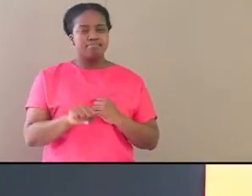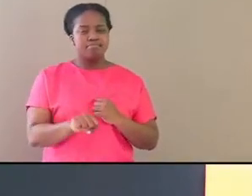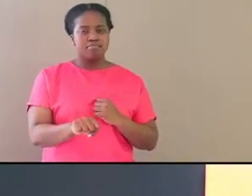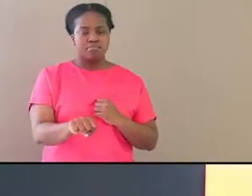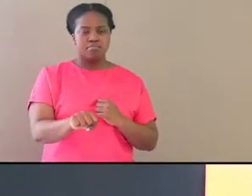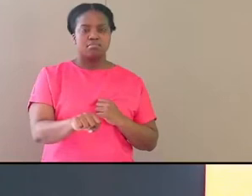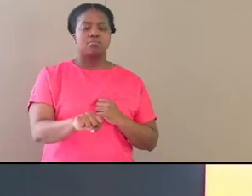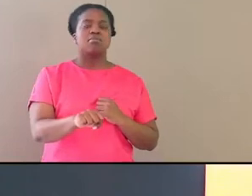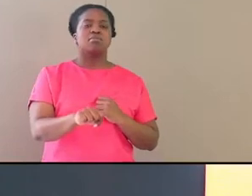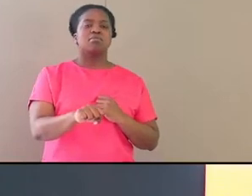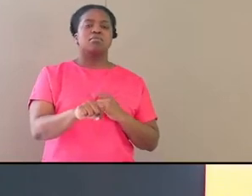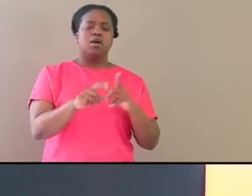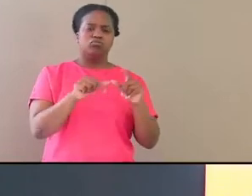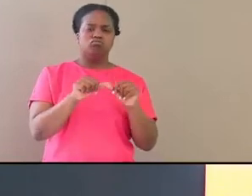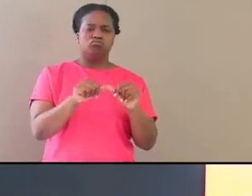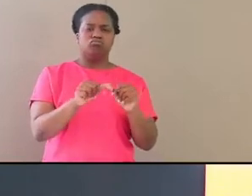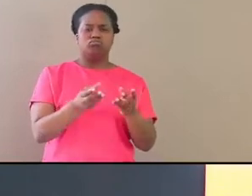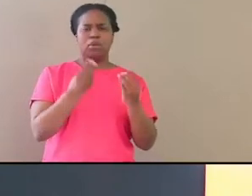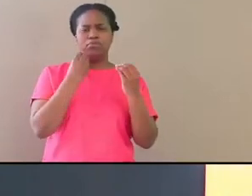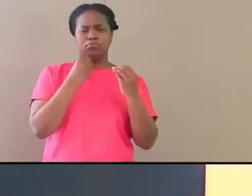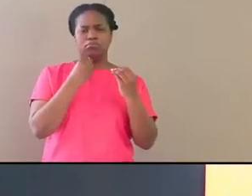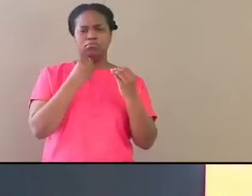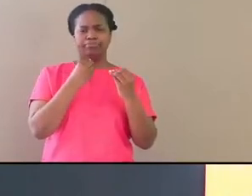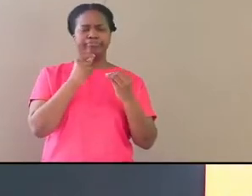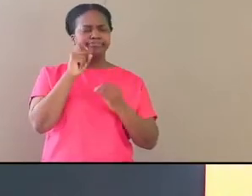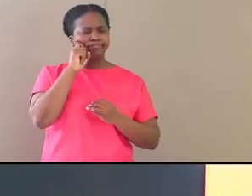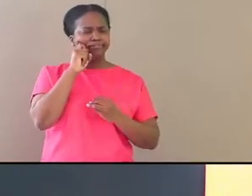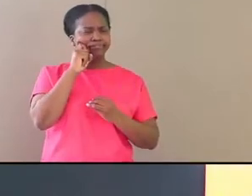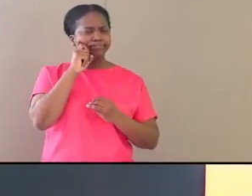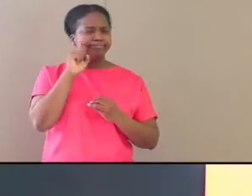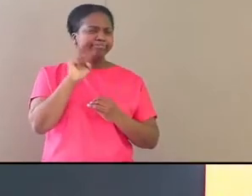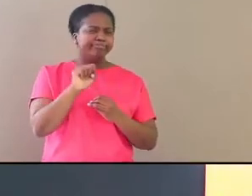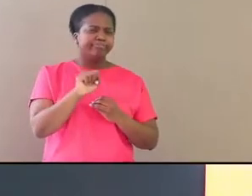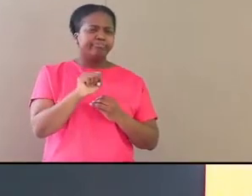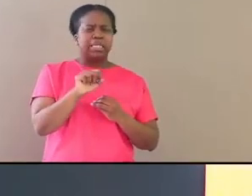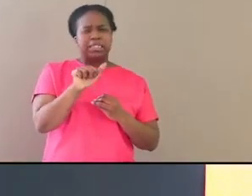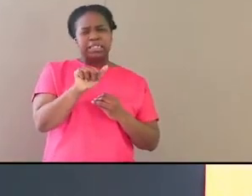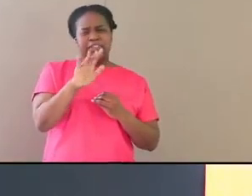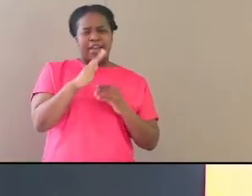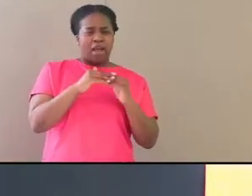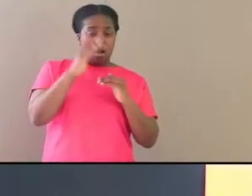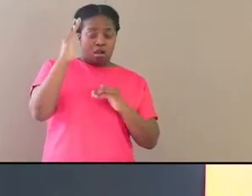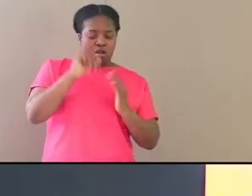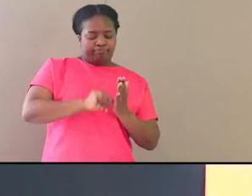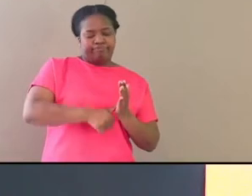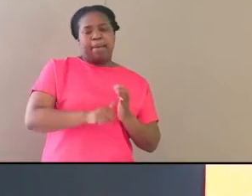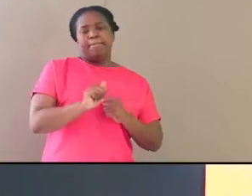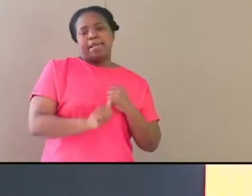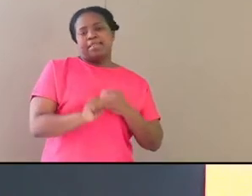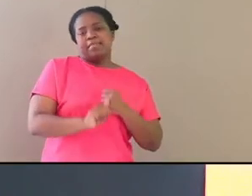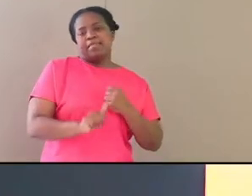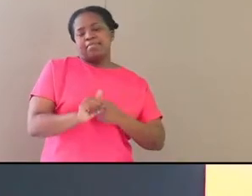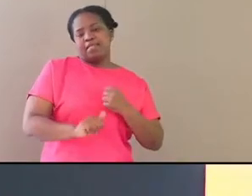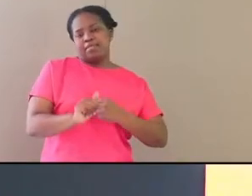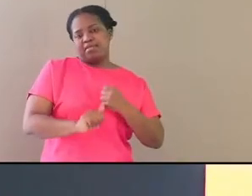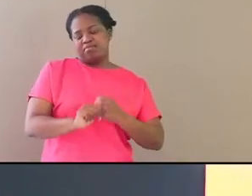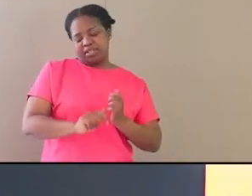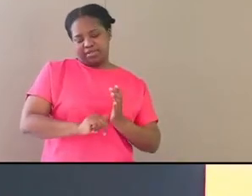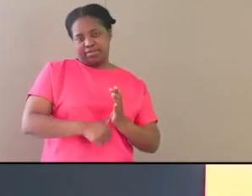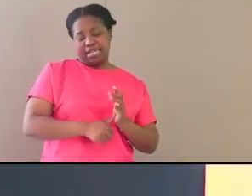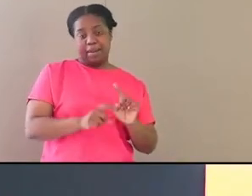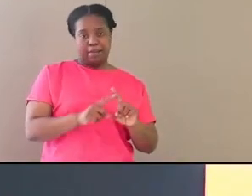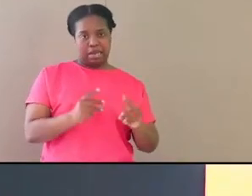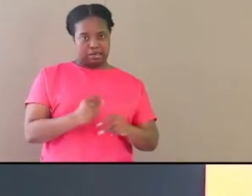continue to receive their old age pension grant every month. Though we got